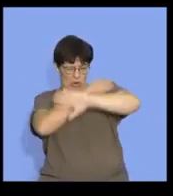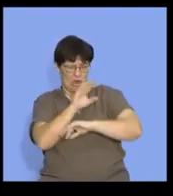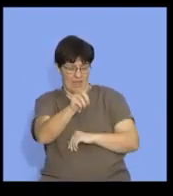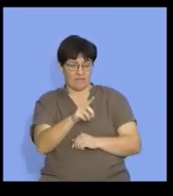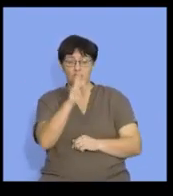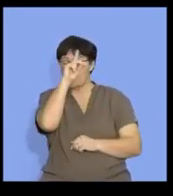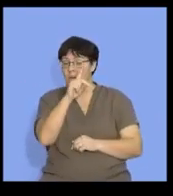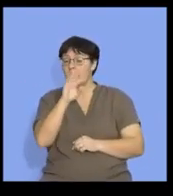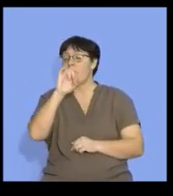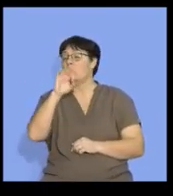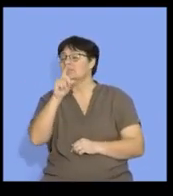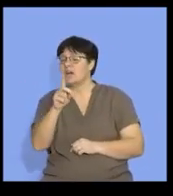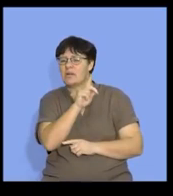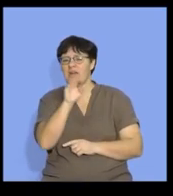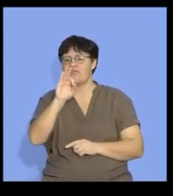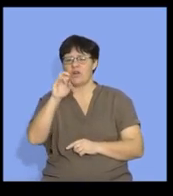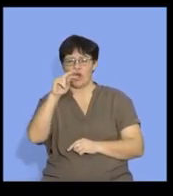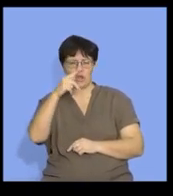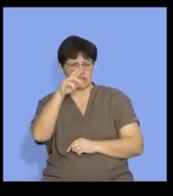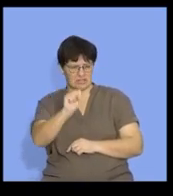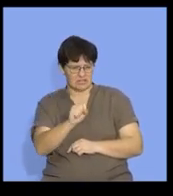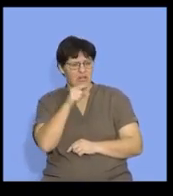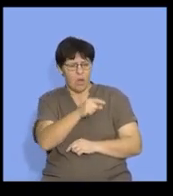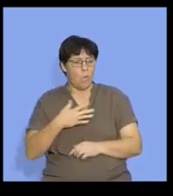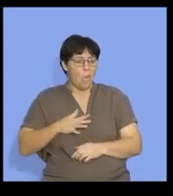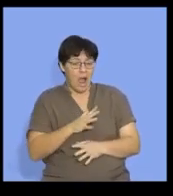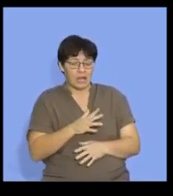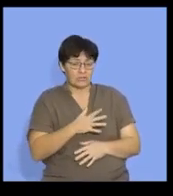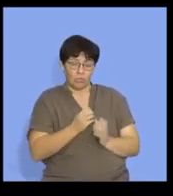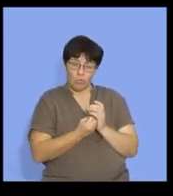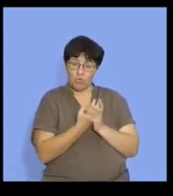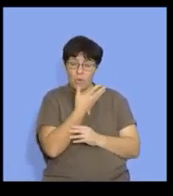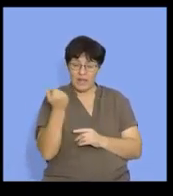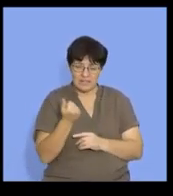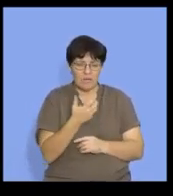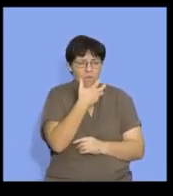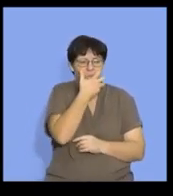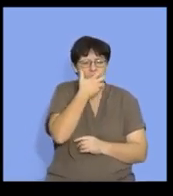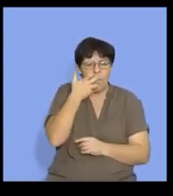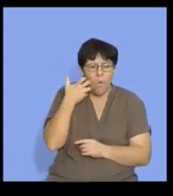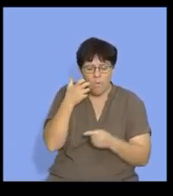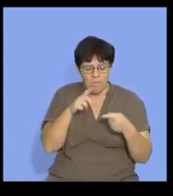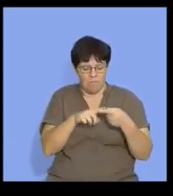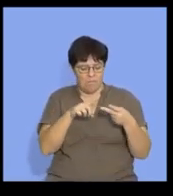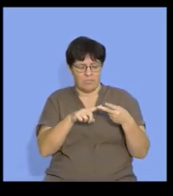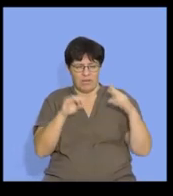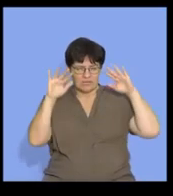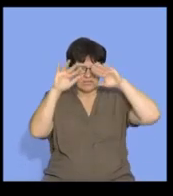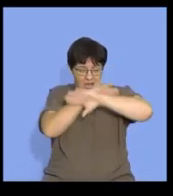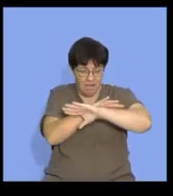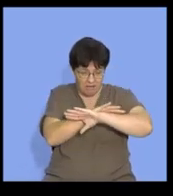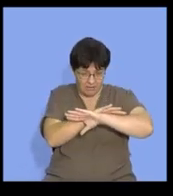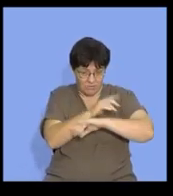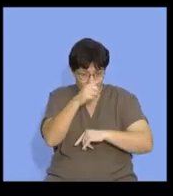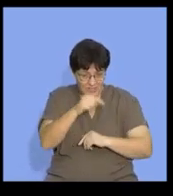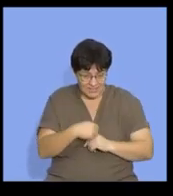fungus. What conditions do fungus grow best in? Warm and dark